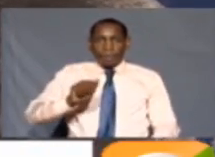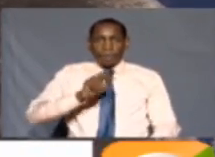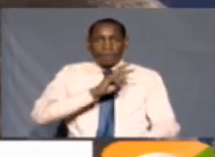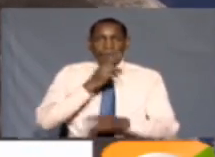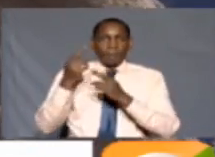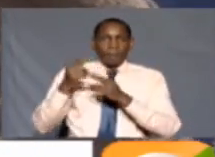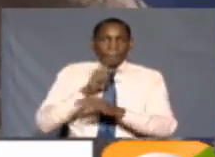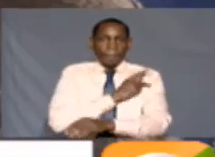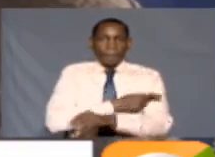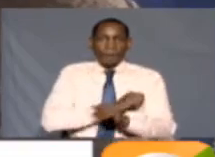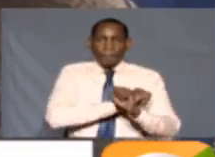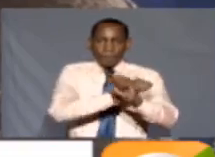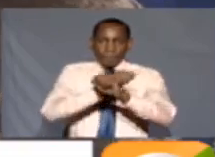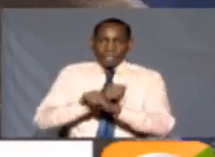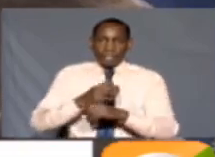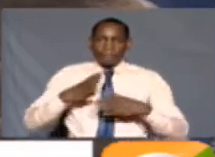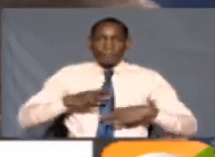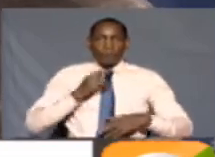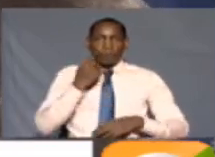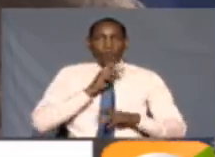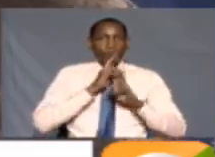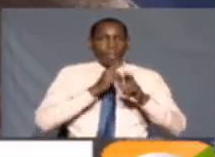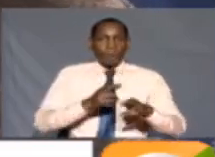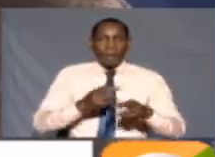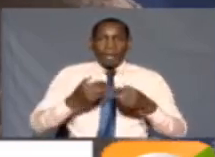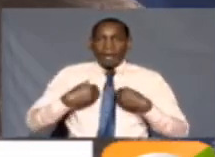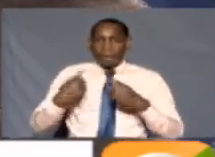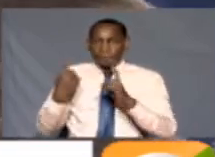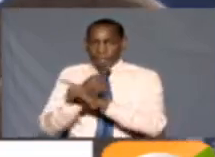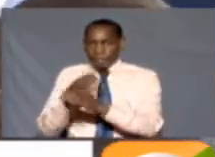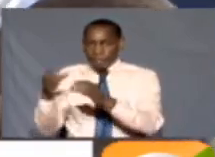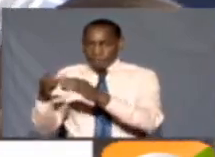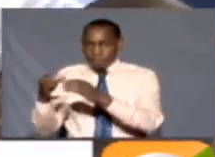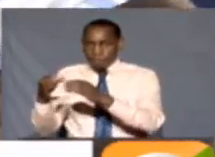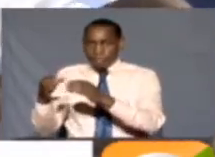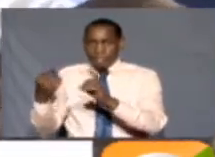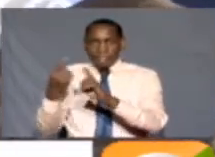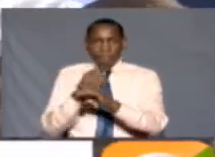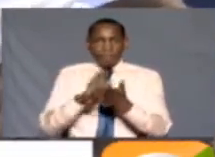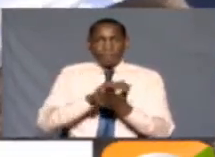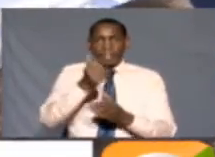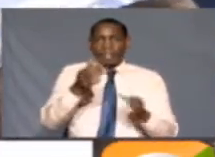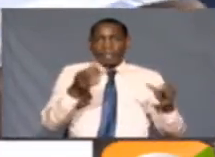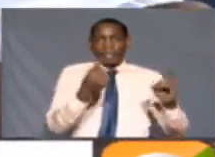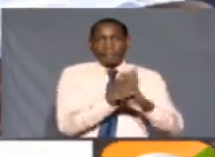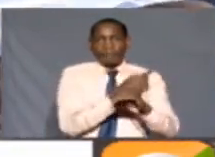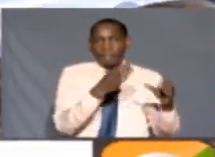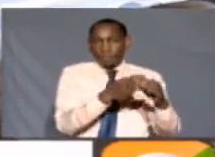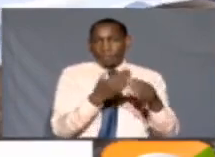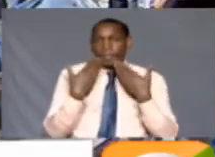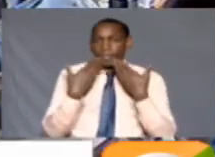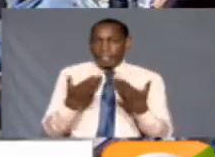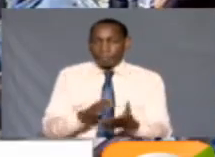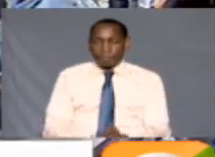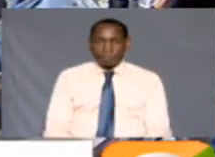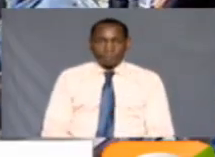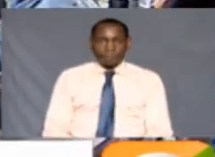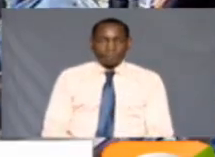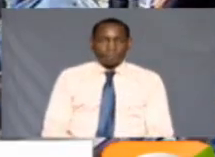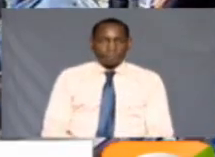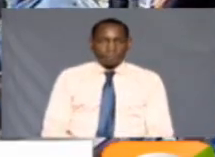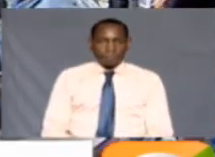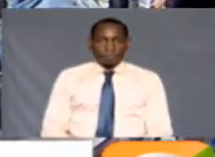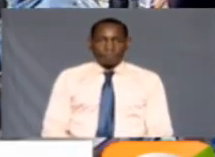protection to the whistleblower, or ESCC has its own agency different from another agency? Thank you. Okay, next question back